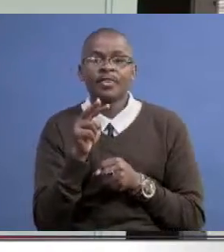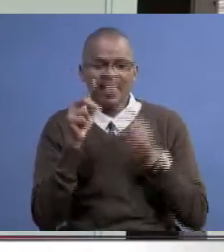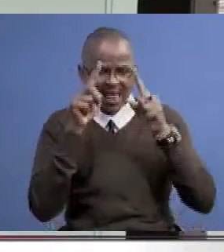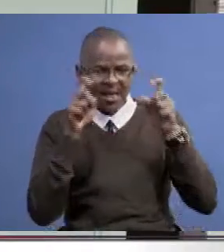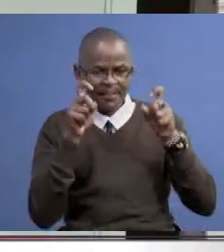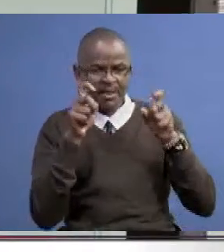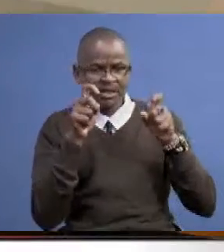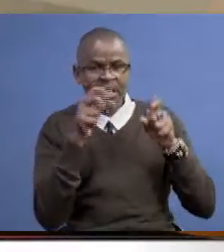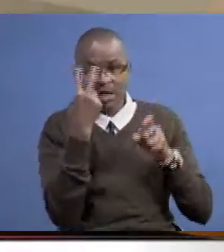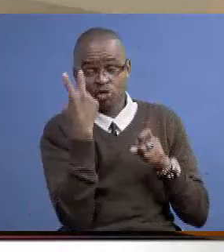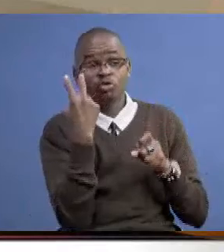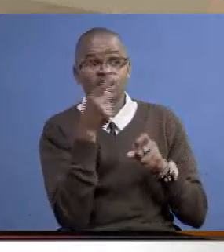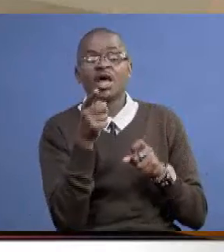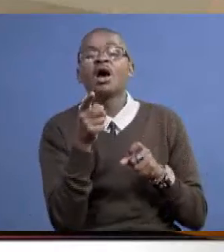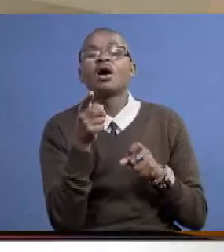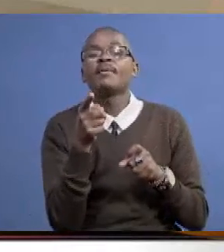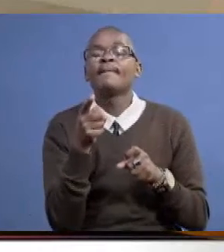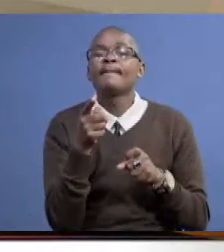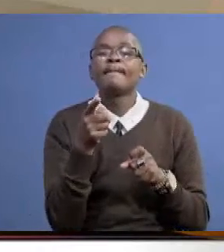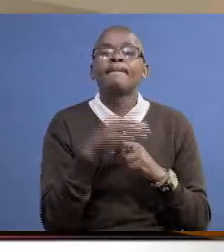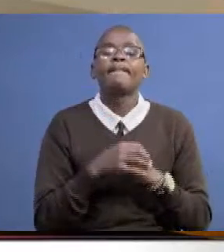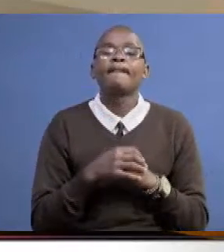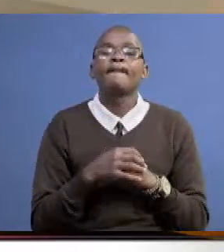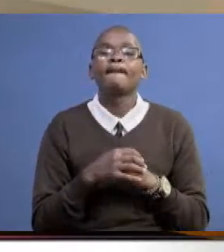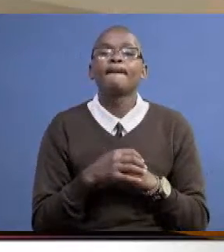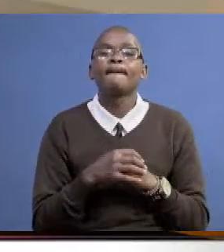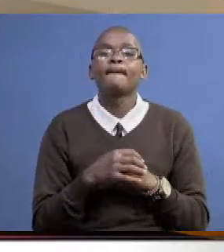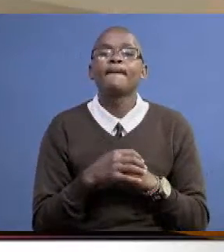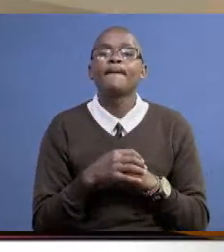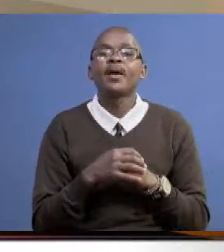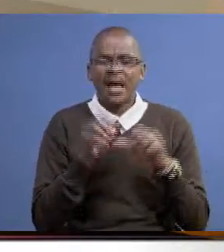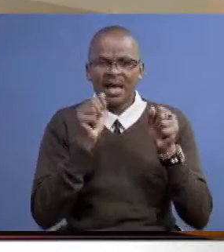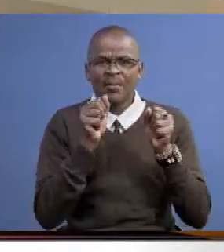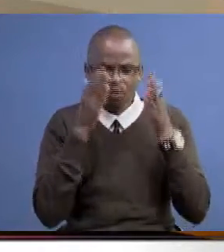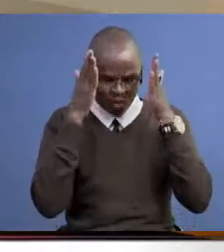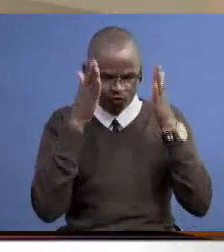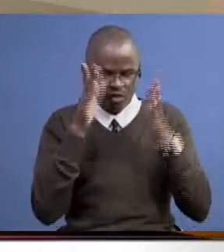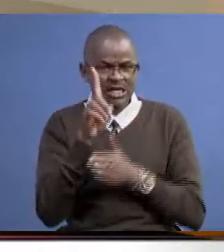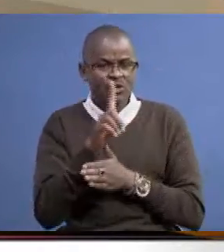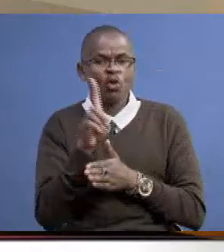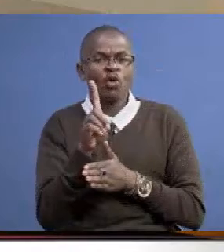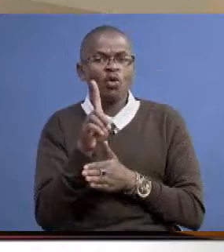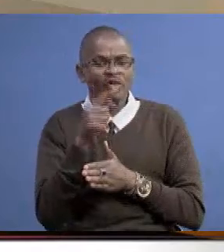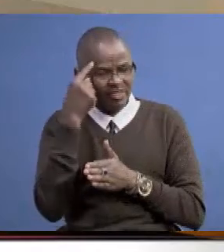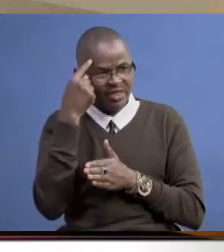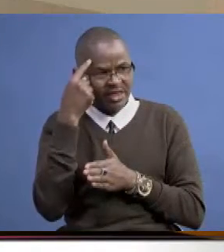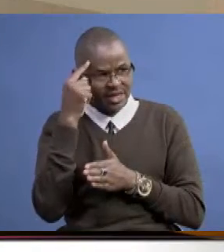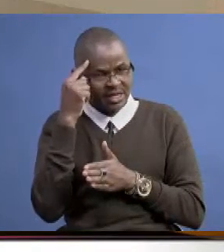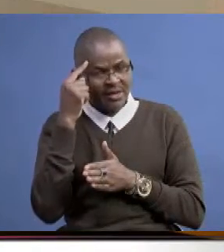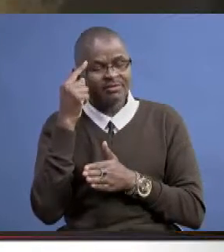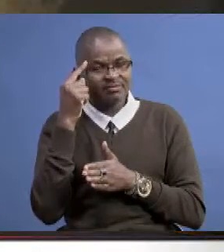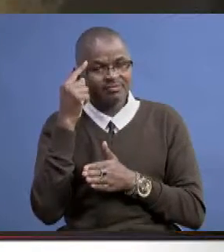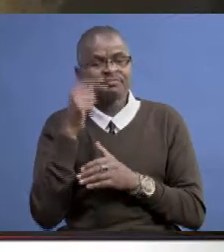you've seen on the video camera, you can see how clear it is. Yeah. So I'm able to focus on where I think the issue